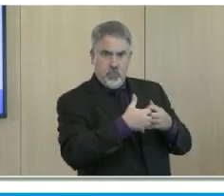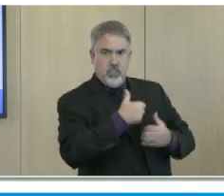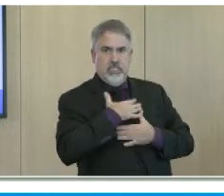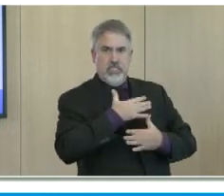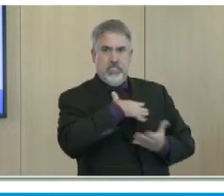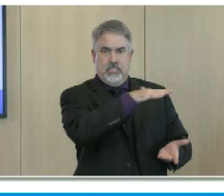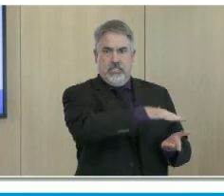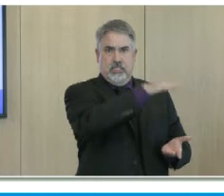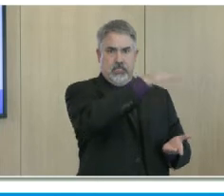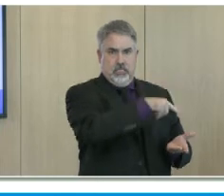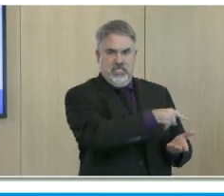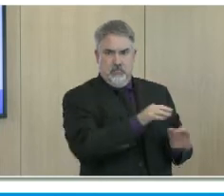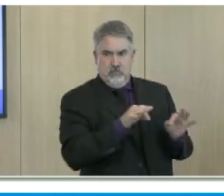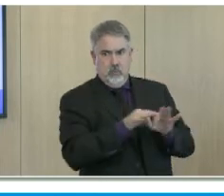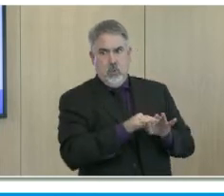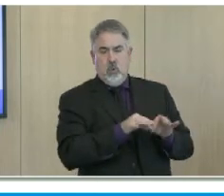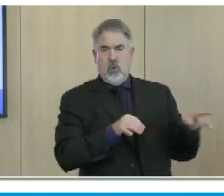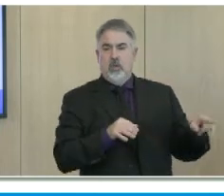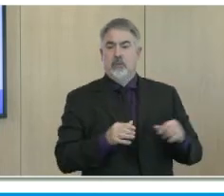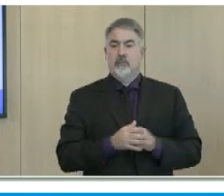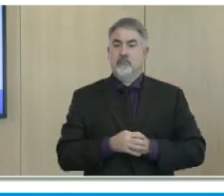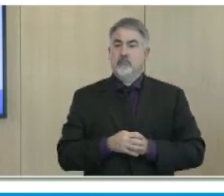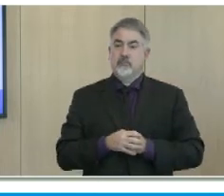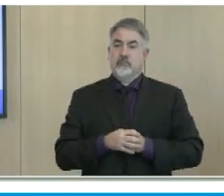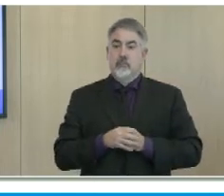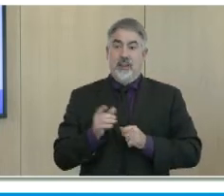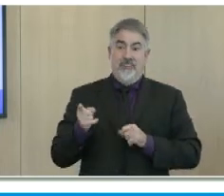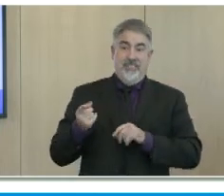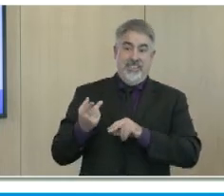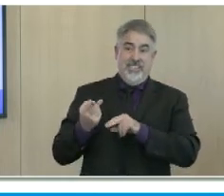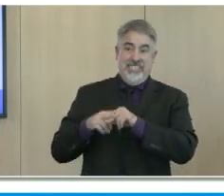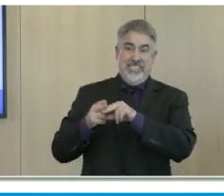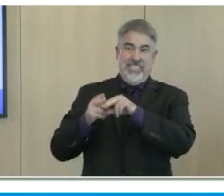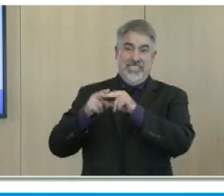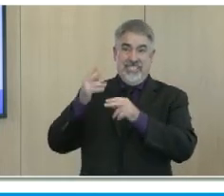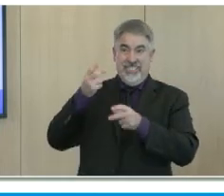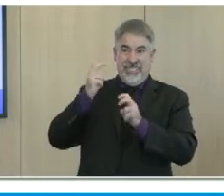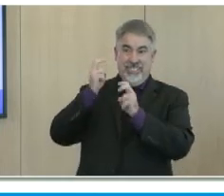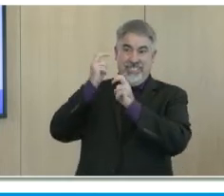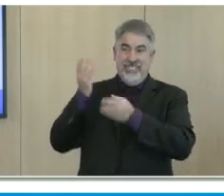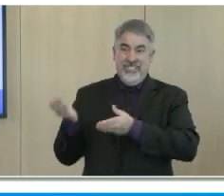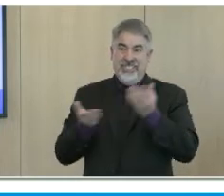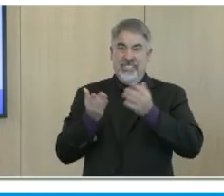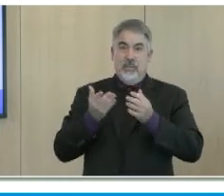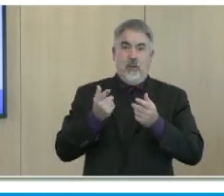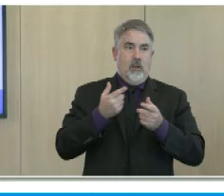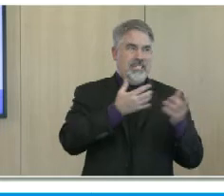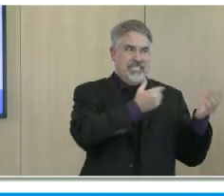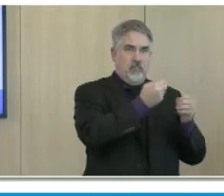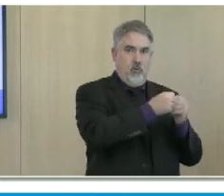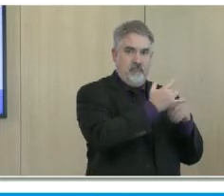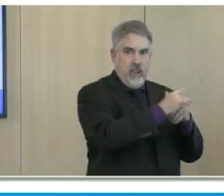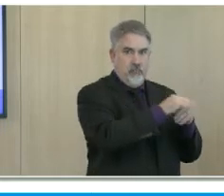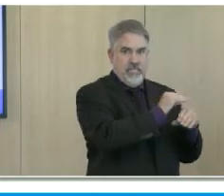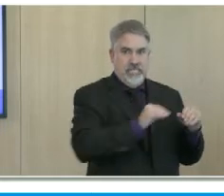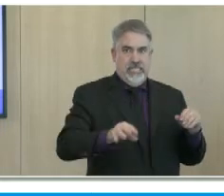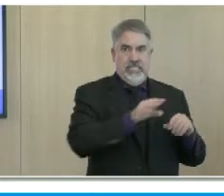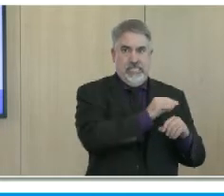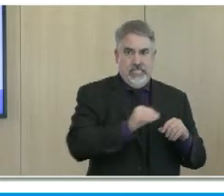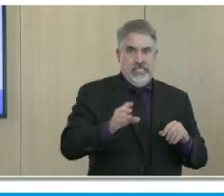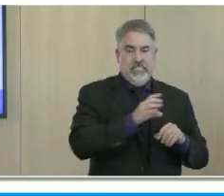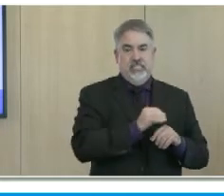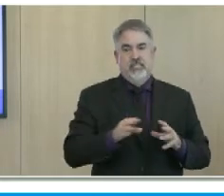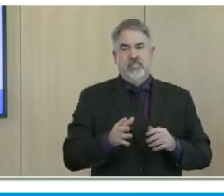an increase in the total available today of about 100. Again, day to day, you can't read a lot into that other than we have full participation,